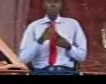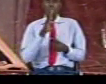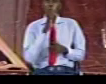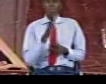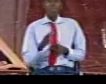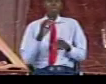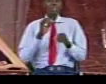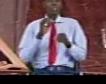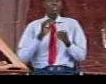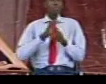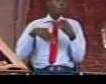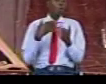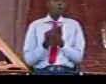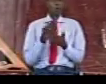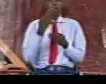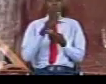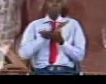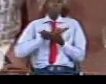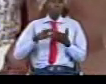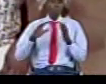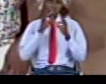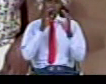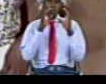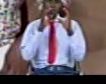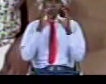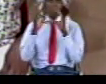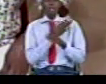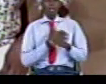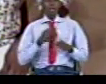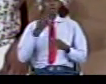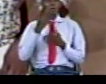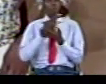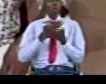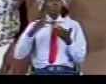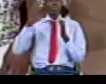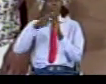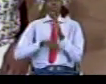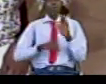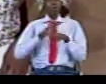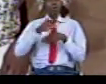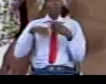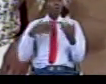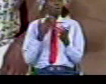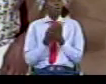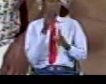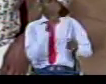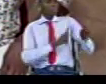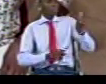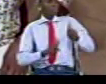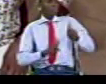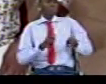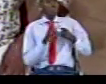all holy conversation and godliness? All the things people are running after today,